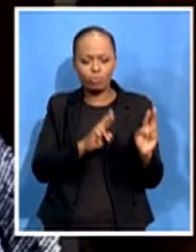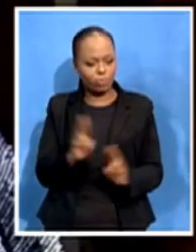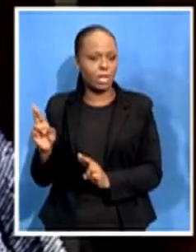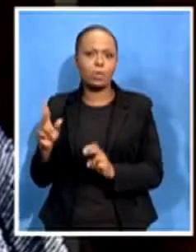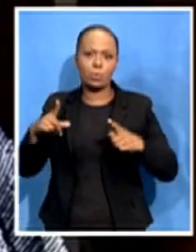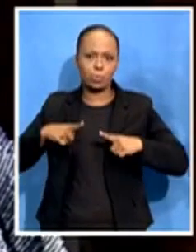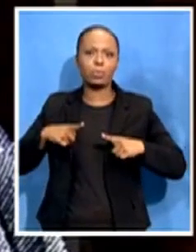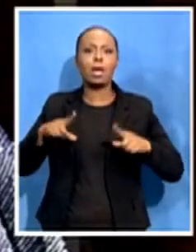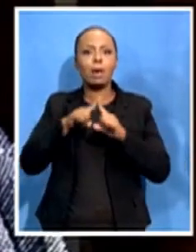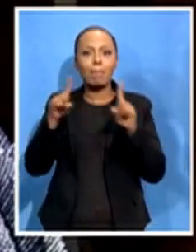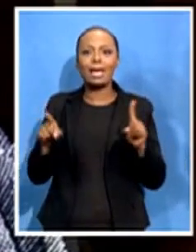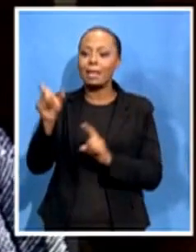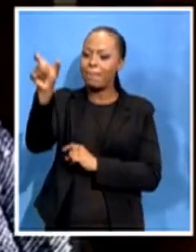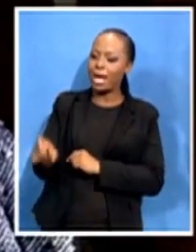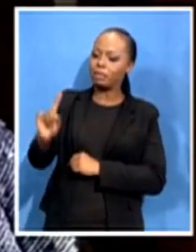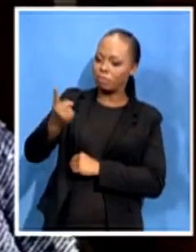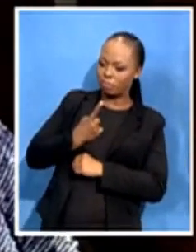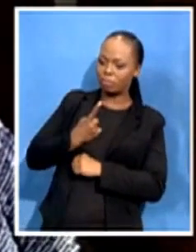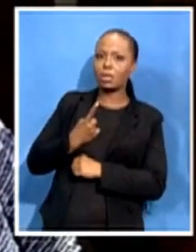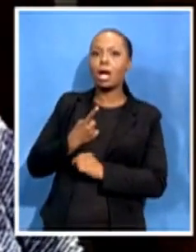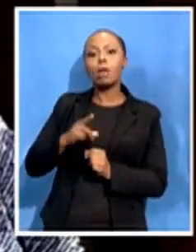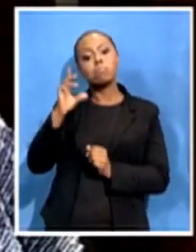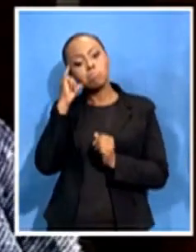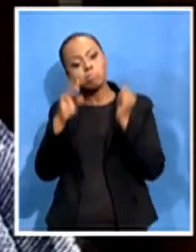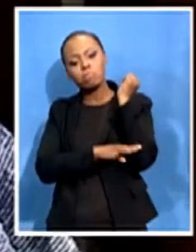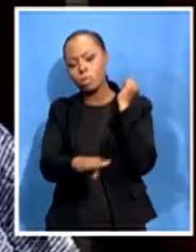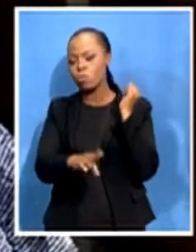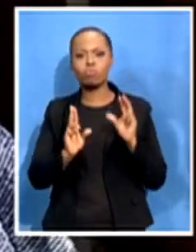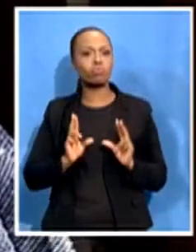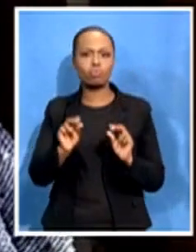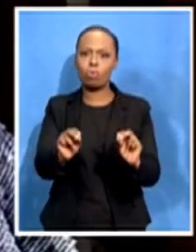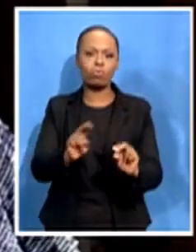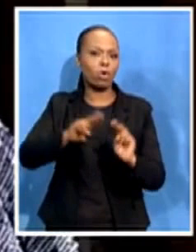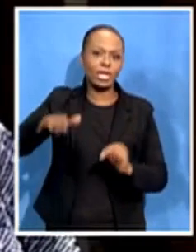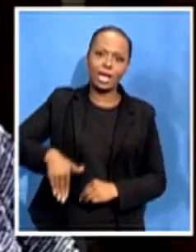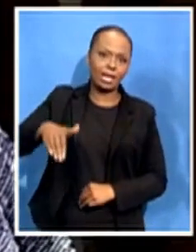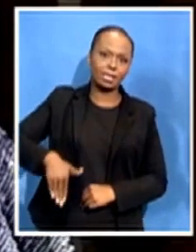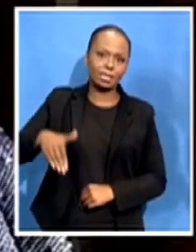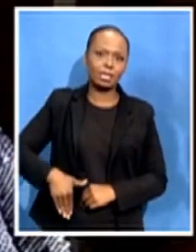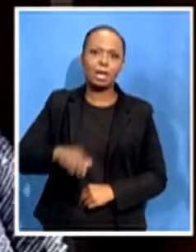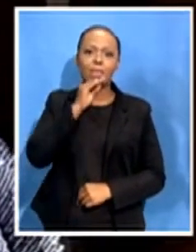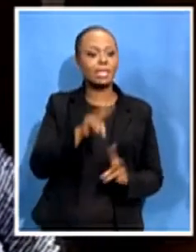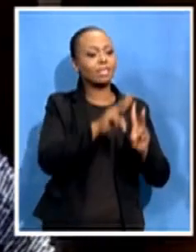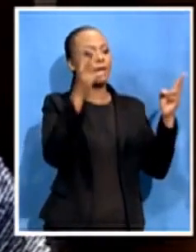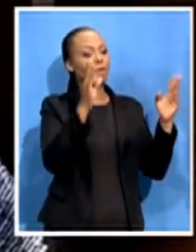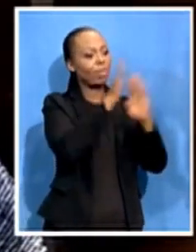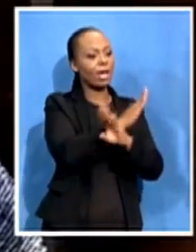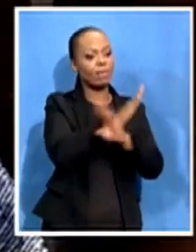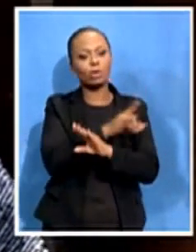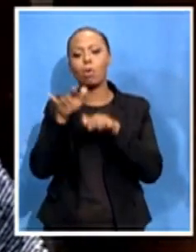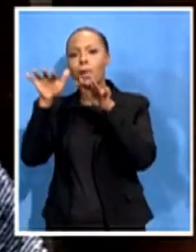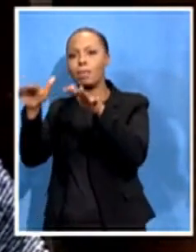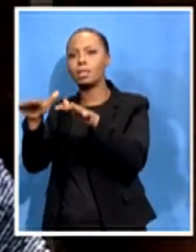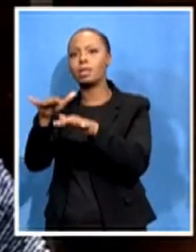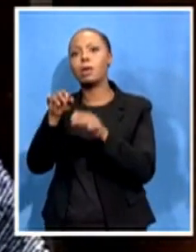our beds. It is unfortunate that we are not differentiating between private beds and public beds. In terms of public beds, we've